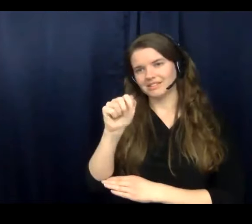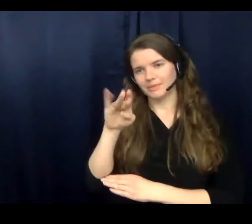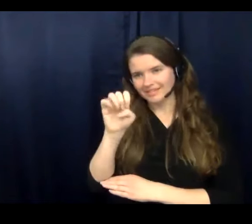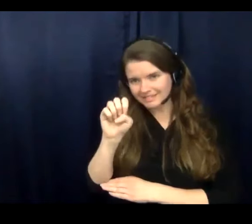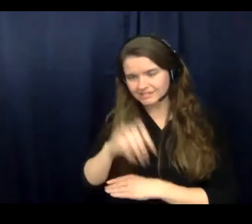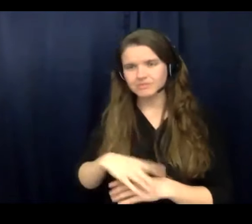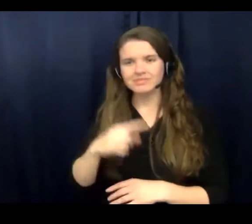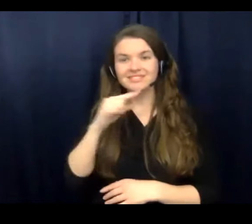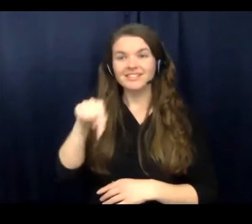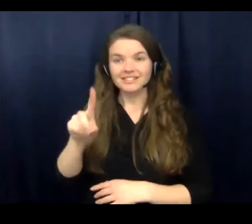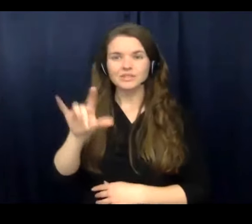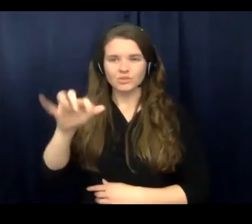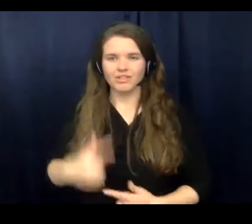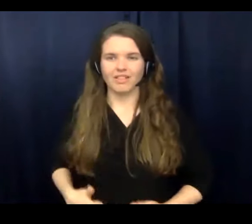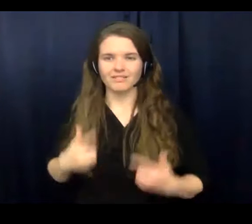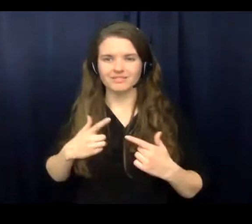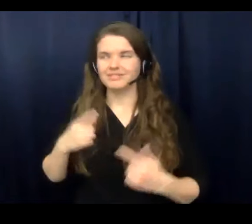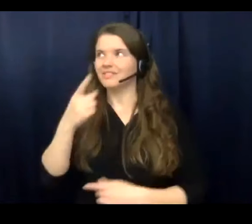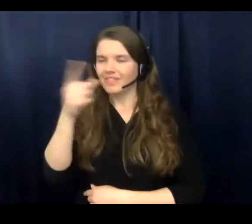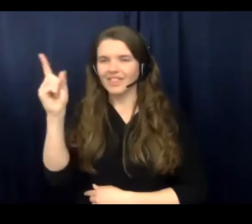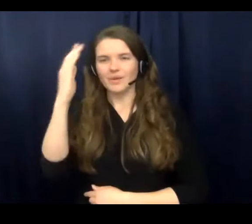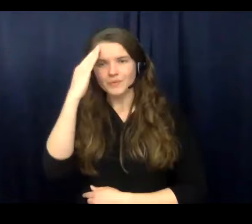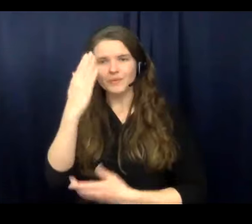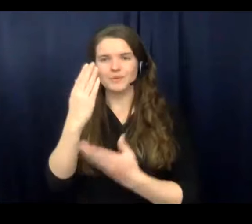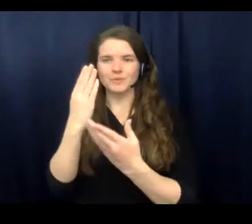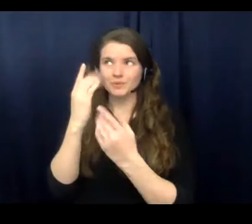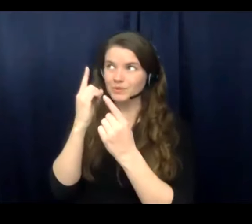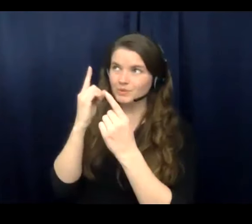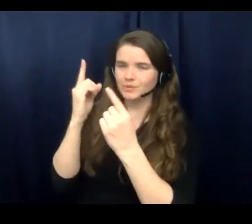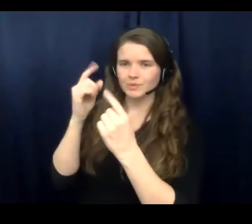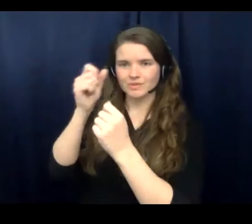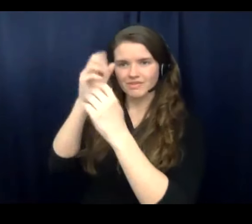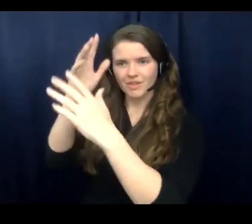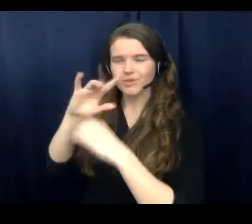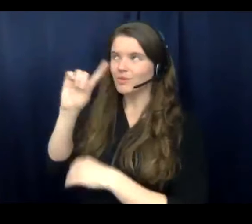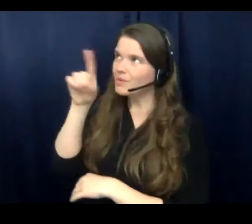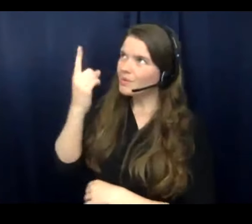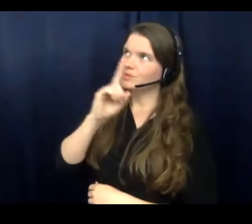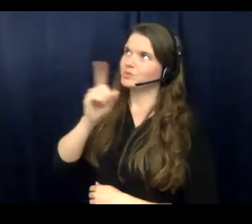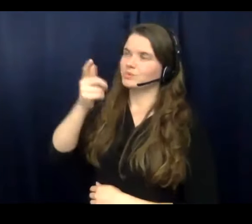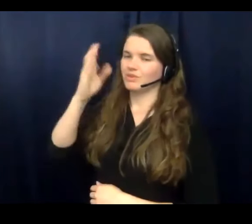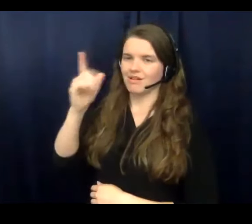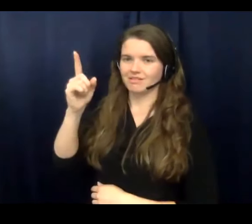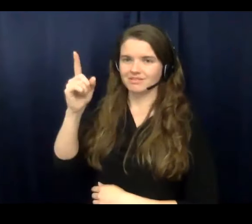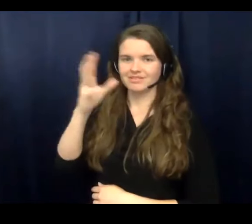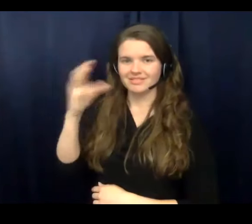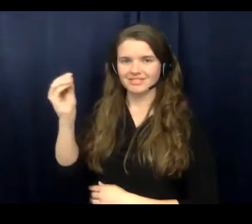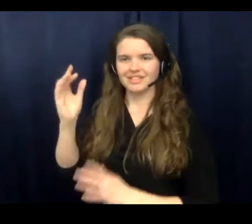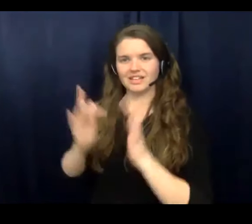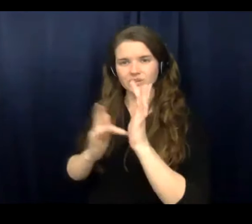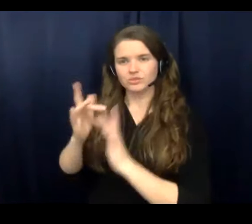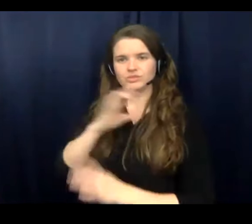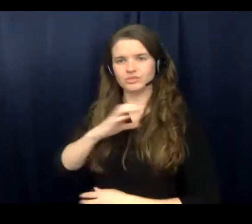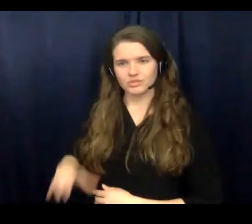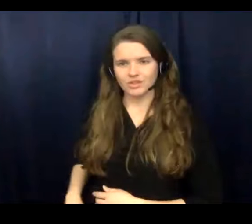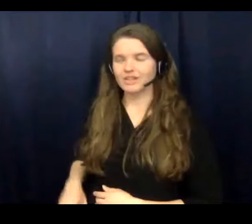He's praying, that they may know you, Father, the only true God, and Jesus Christ, whom you have